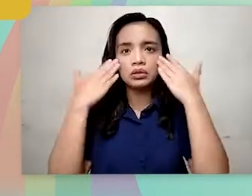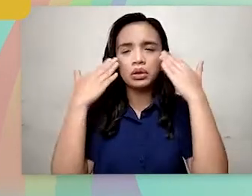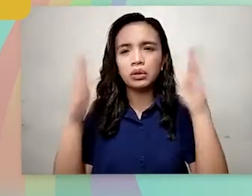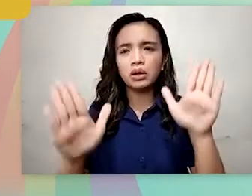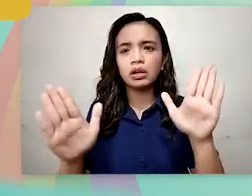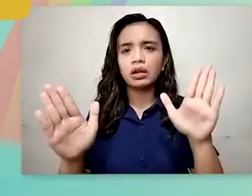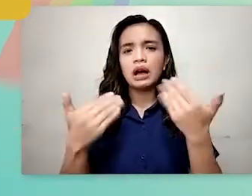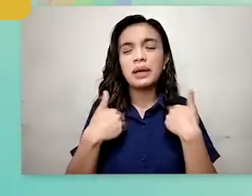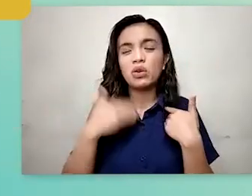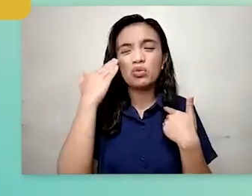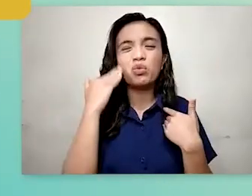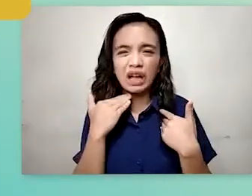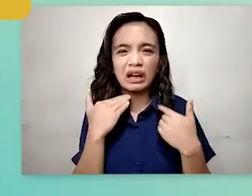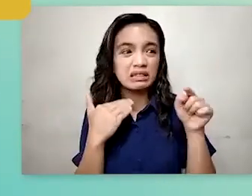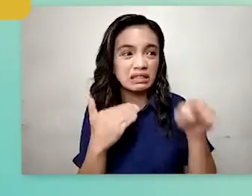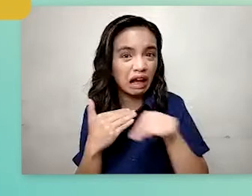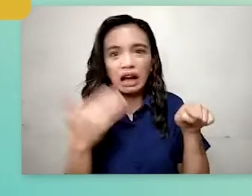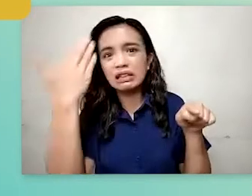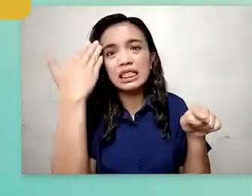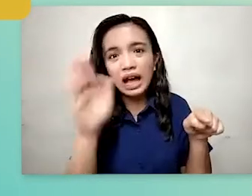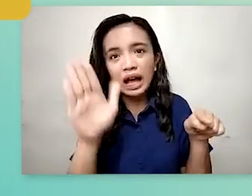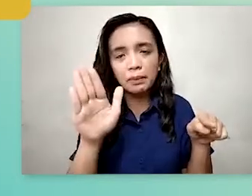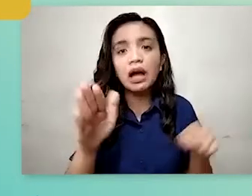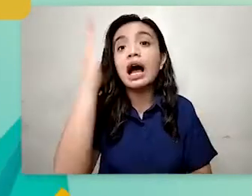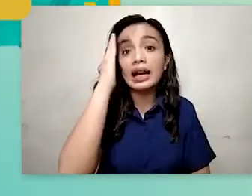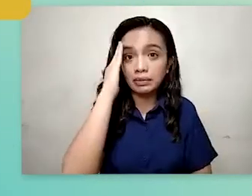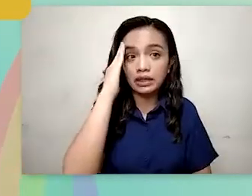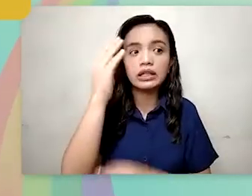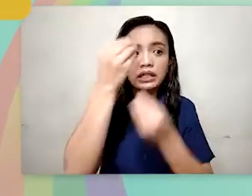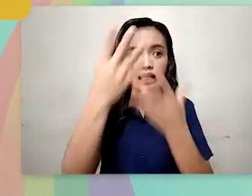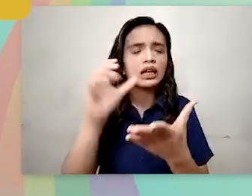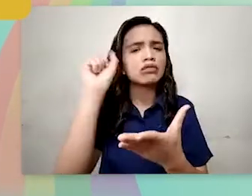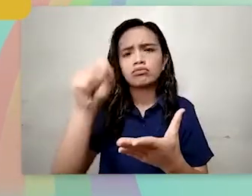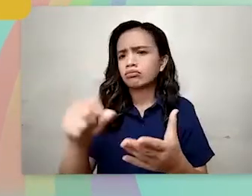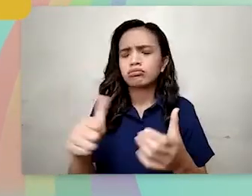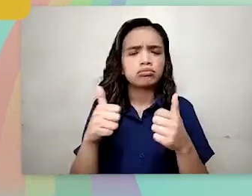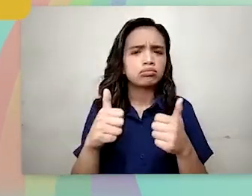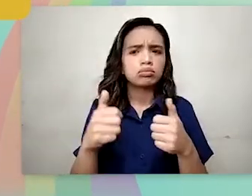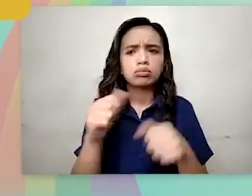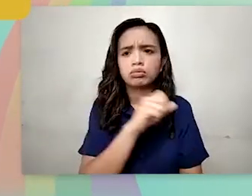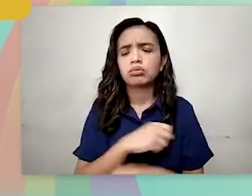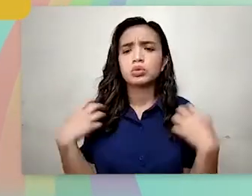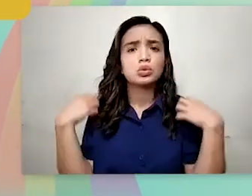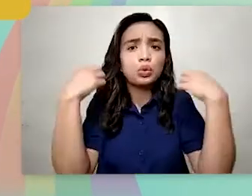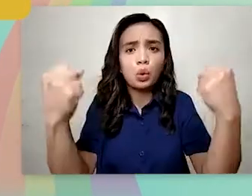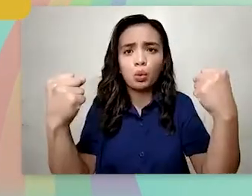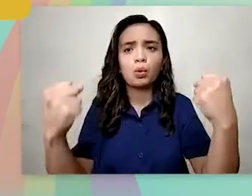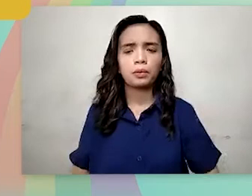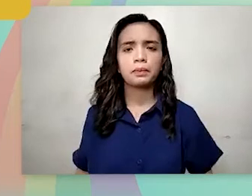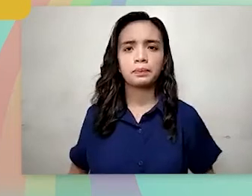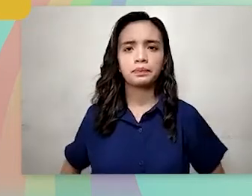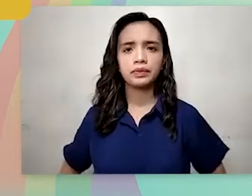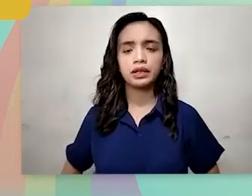don't know what happens in between the sending, and somewhere there's a gap there that they don't know. And we know that information